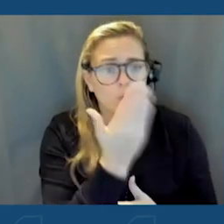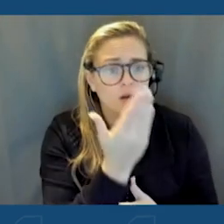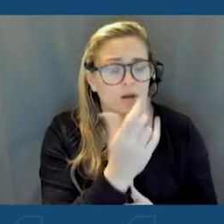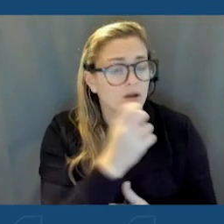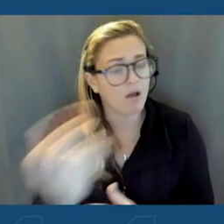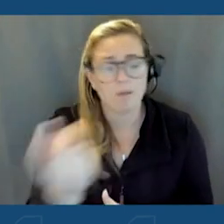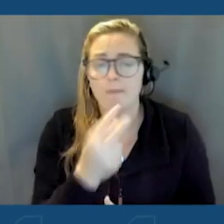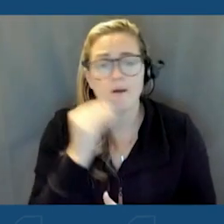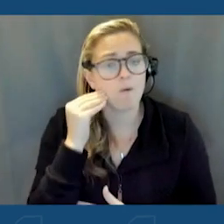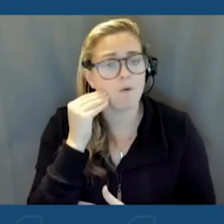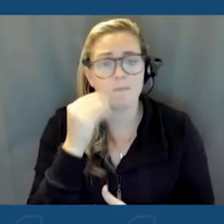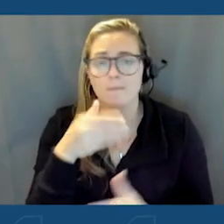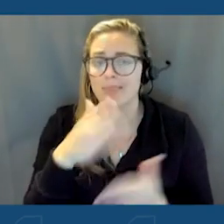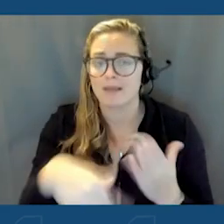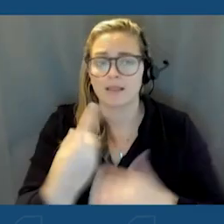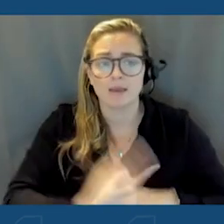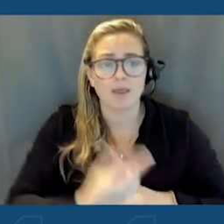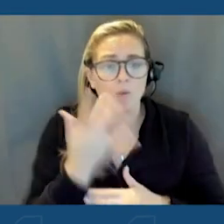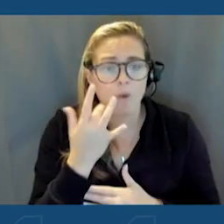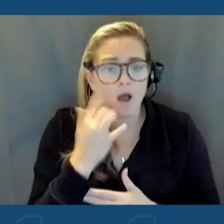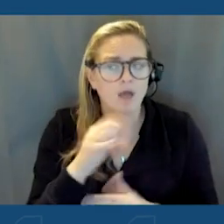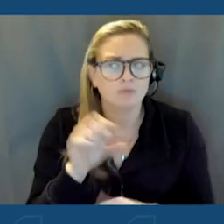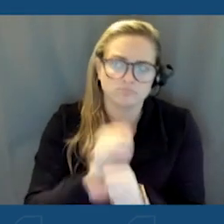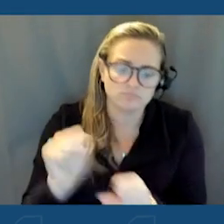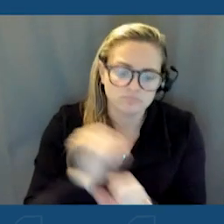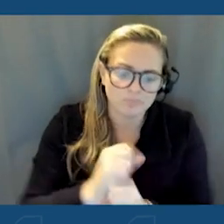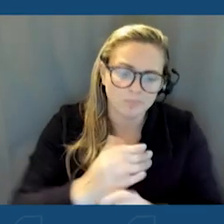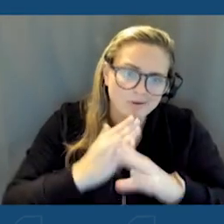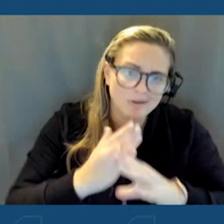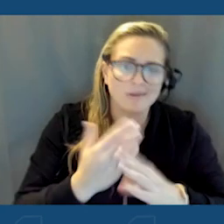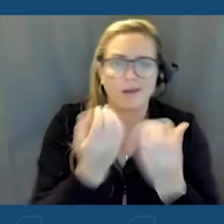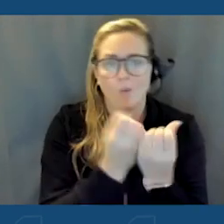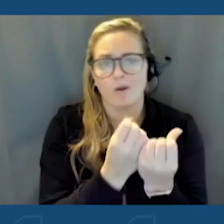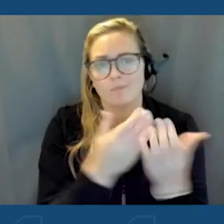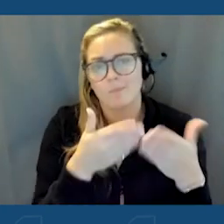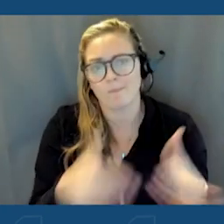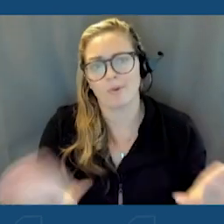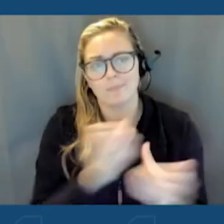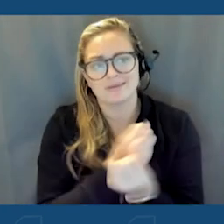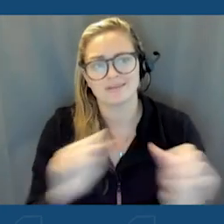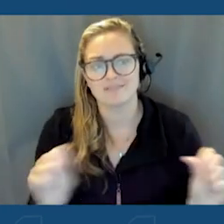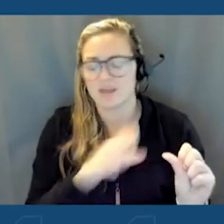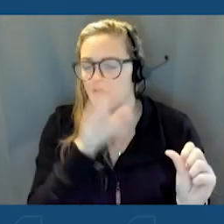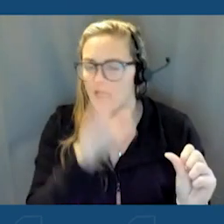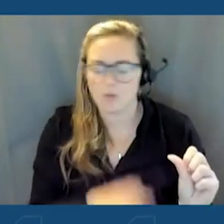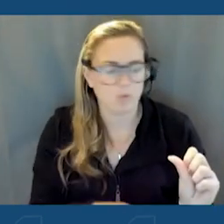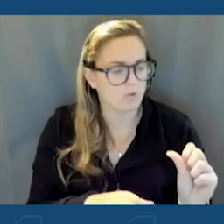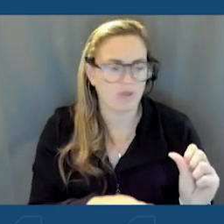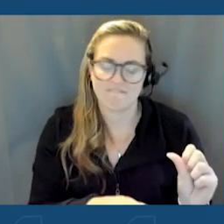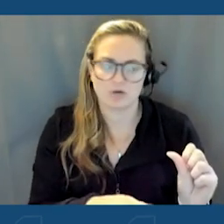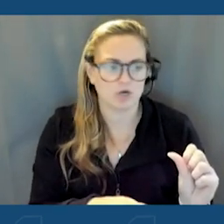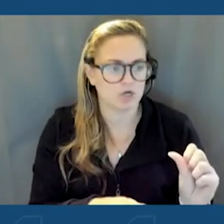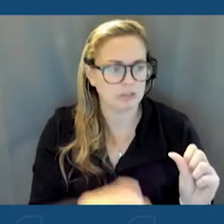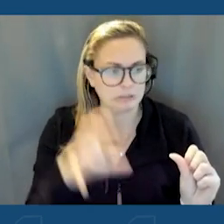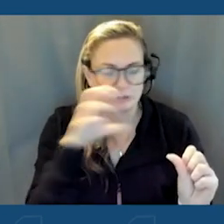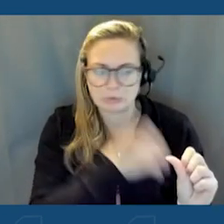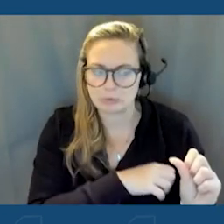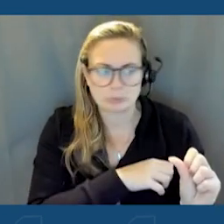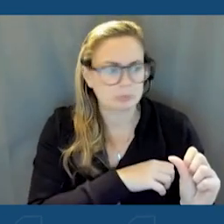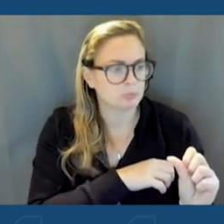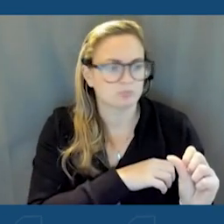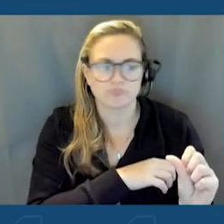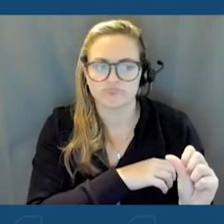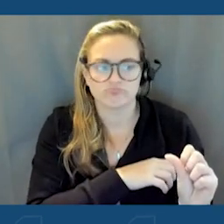home at the end of the day because they are out there protecting our public safety. And I will never take for granted those who are willing to put